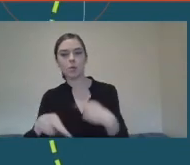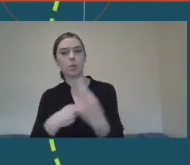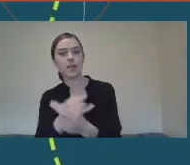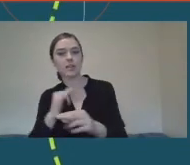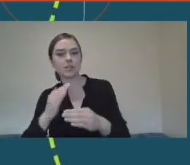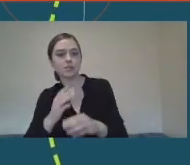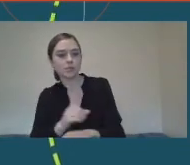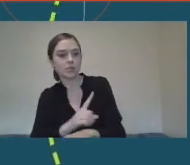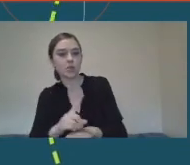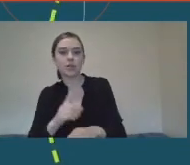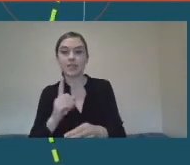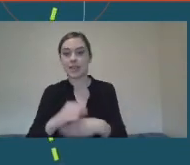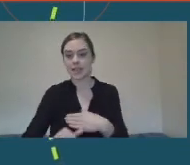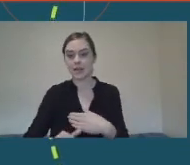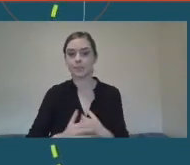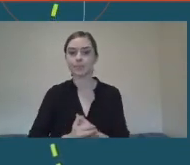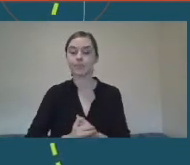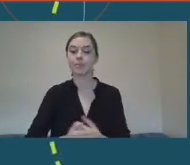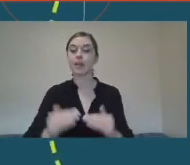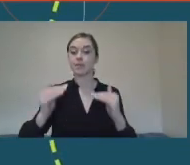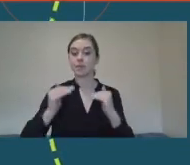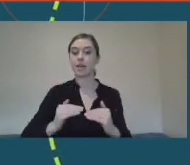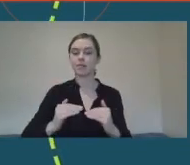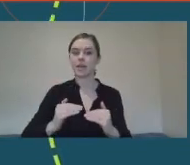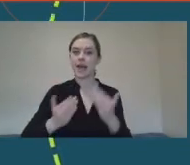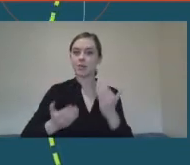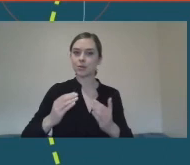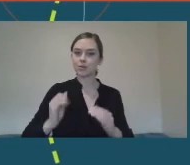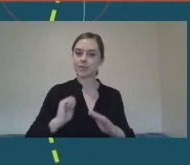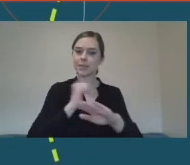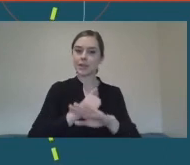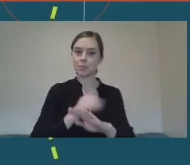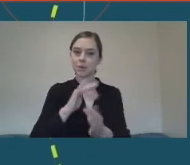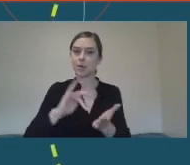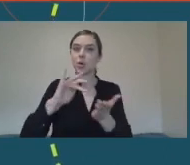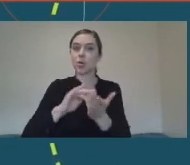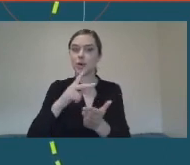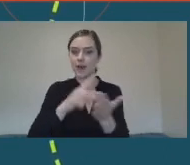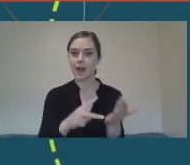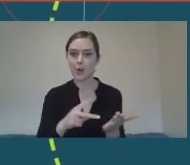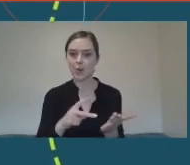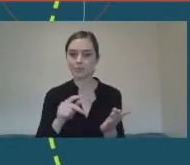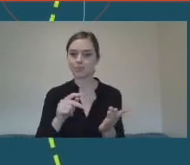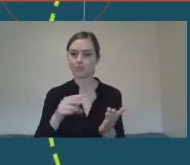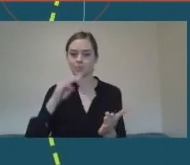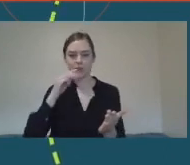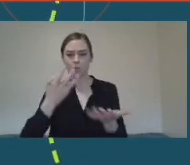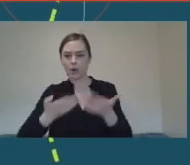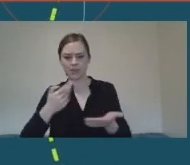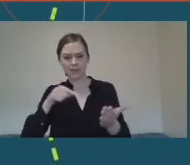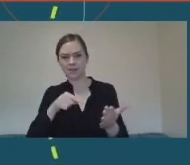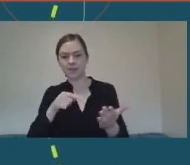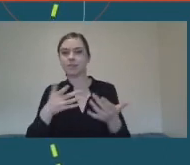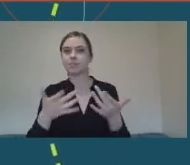also work with participants on establishing their core values. The core values being what do they want to do from a wellness